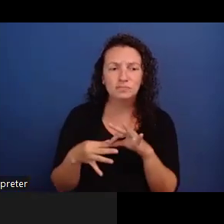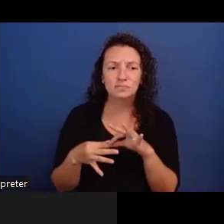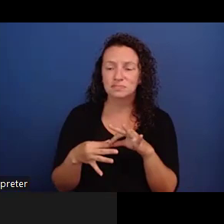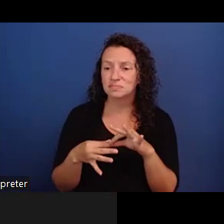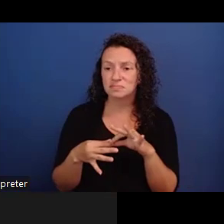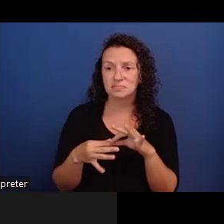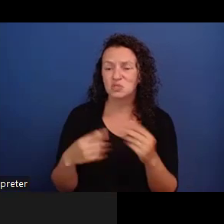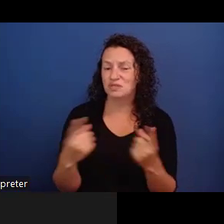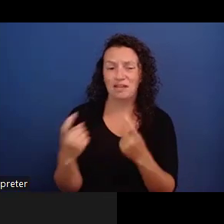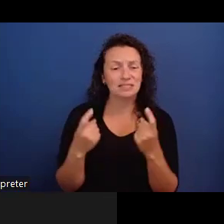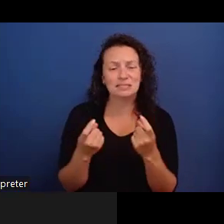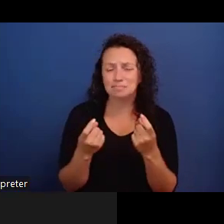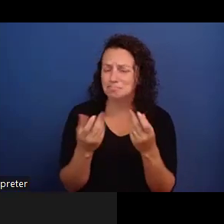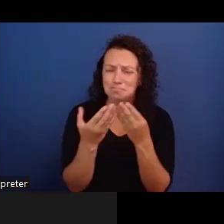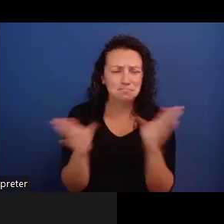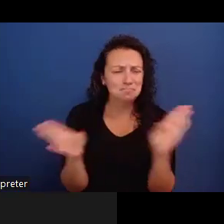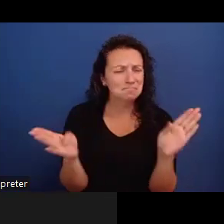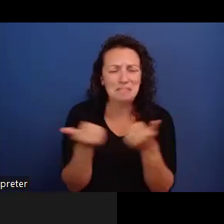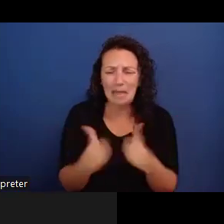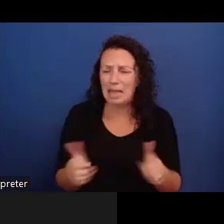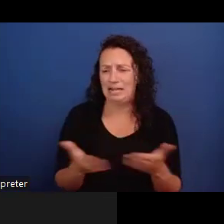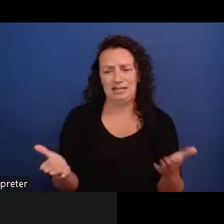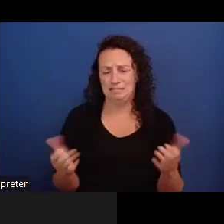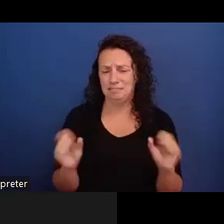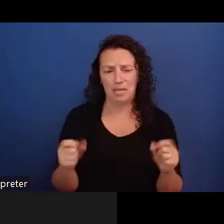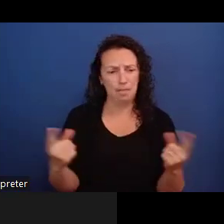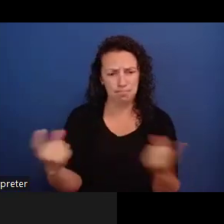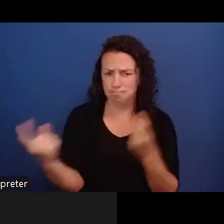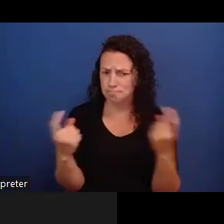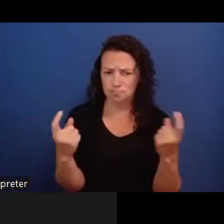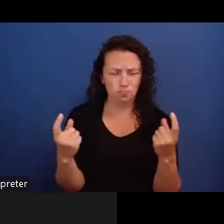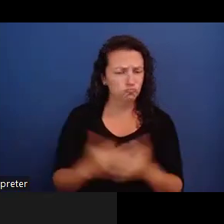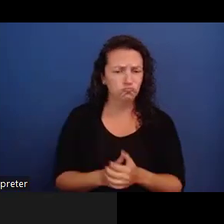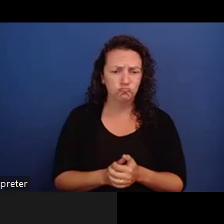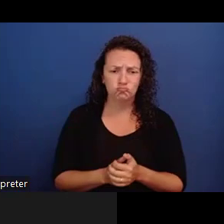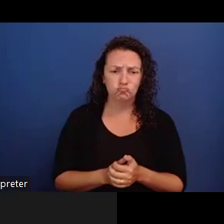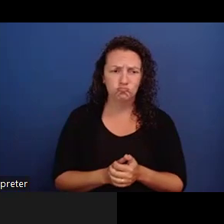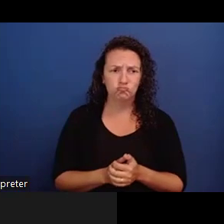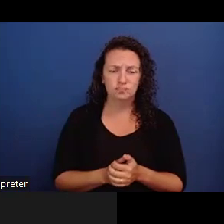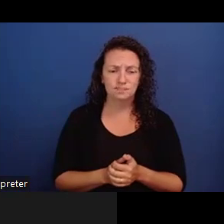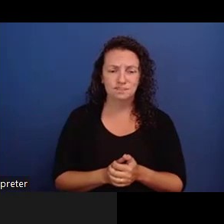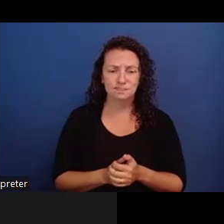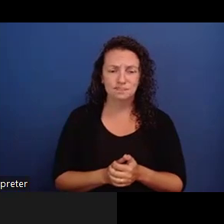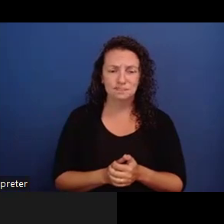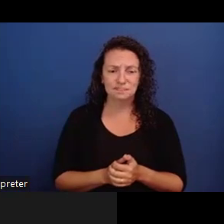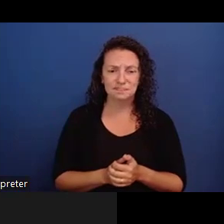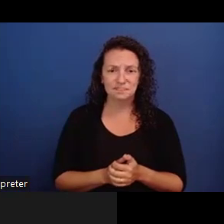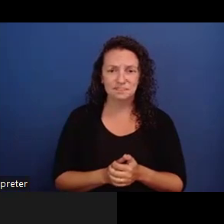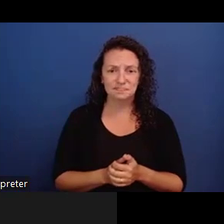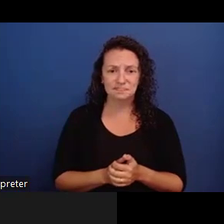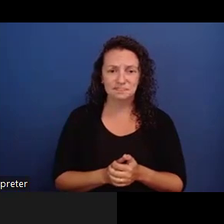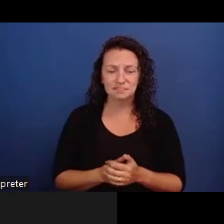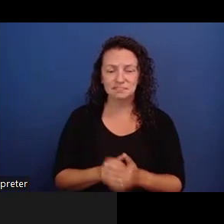ask anything and we will, um so all right. So